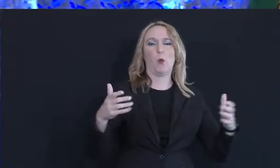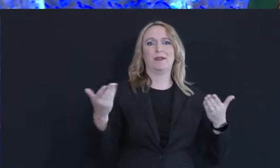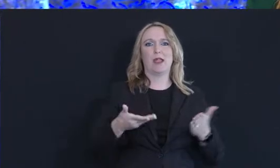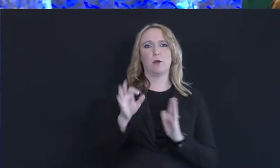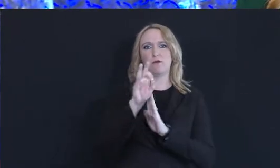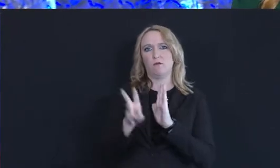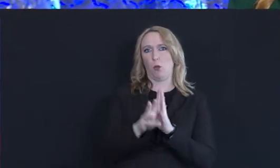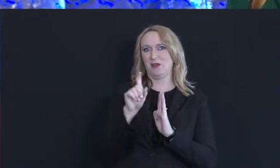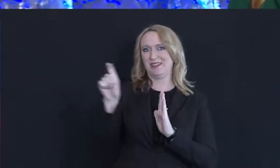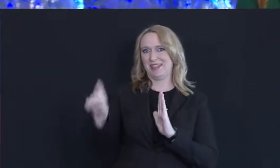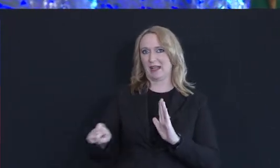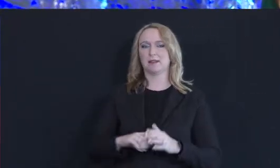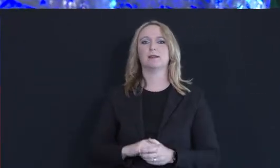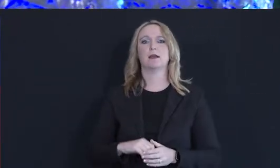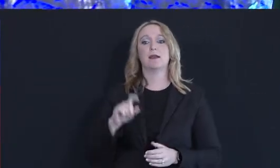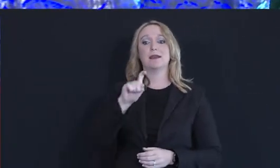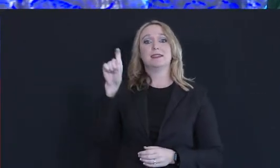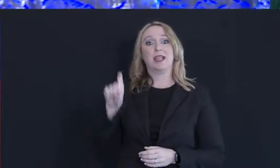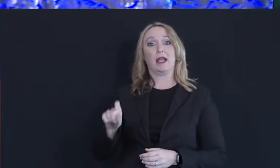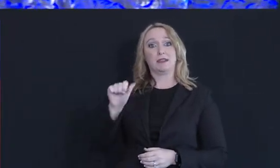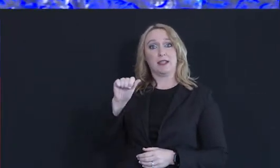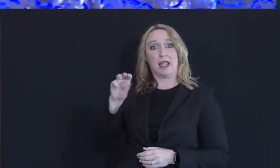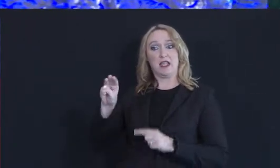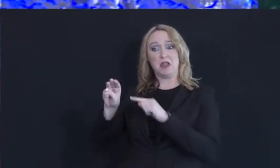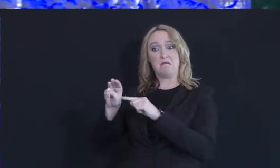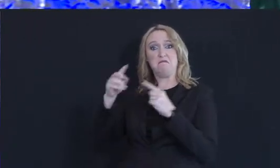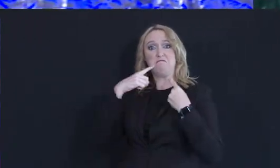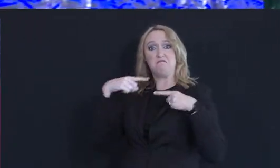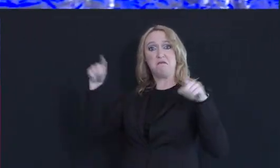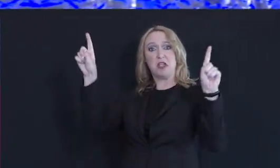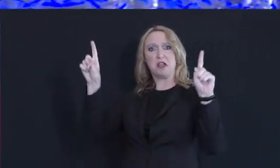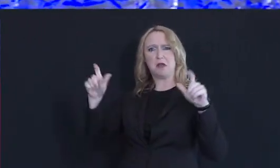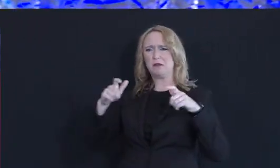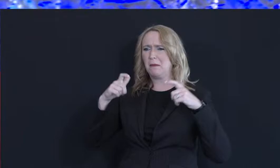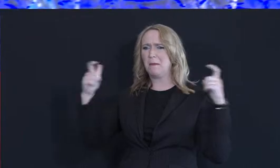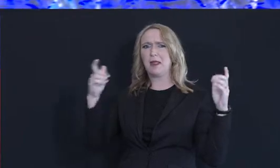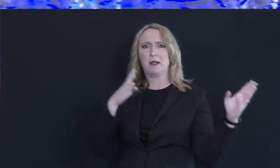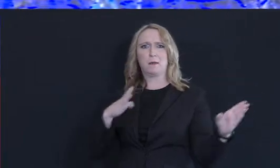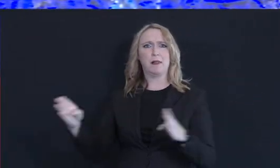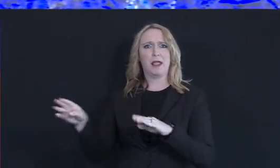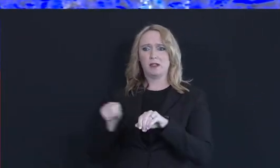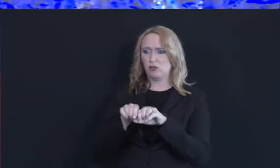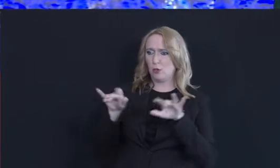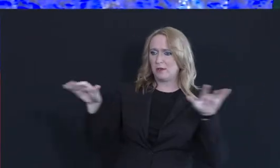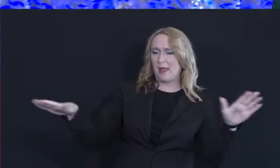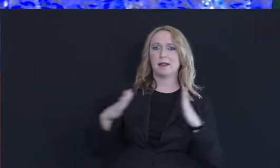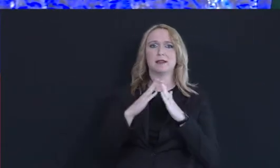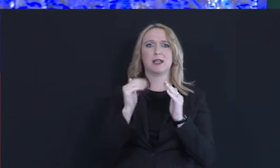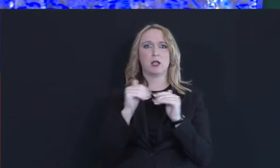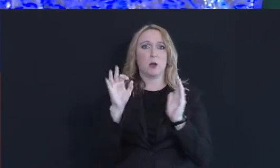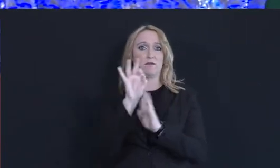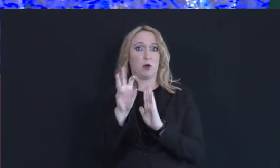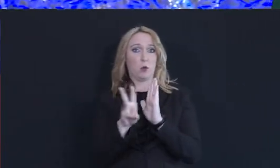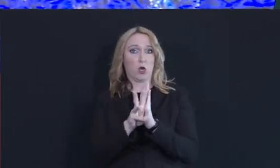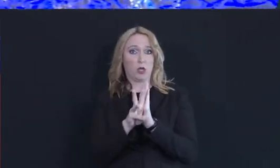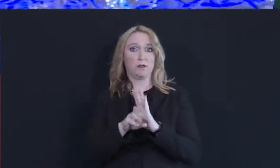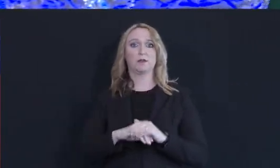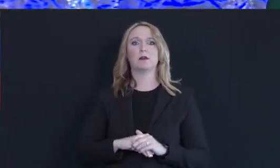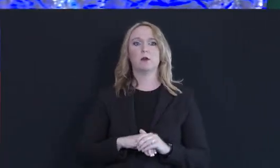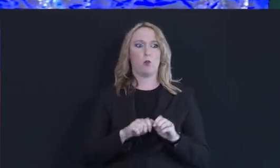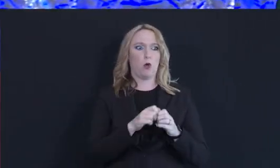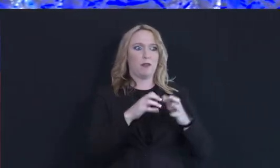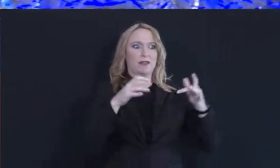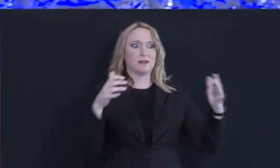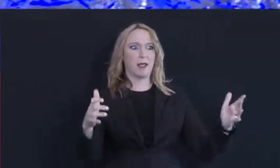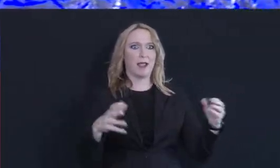Texas a m announced huge plans to expand their presence in downtown Fort Worth which will also expand our major